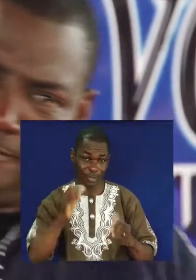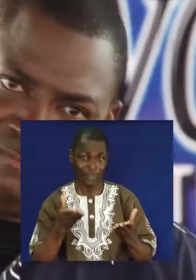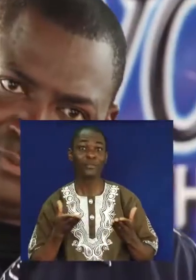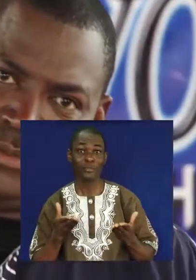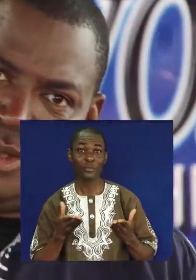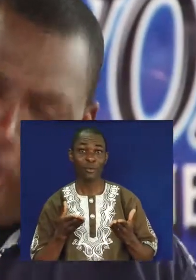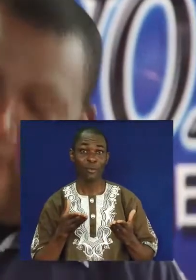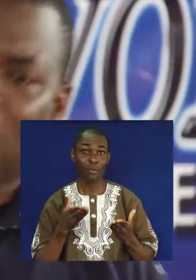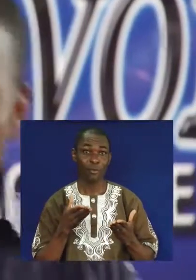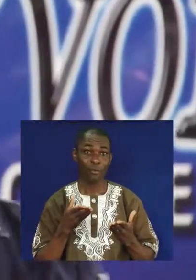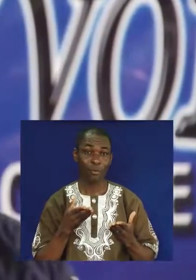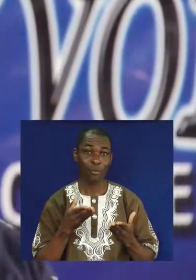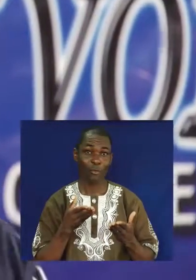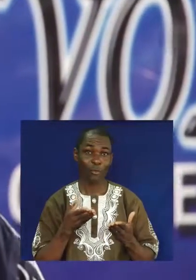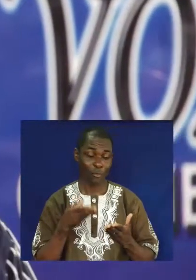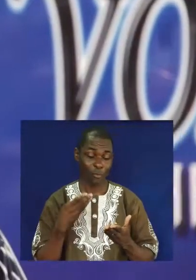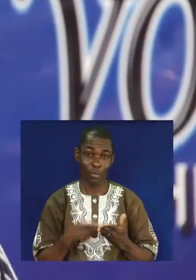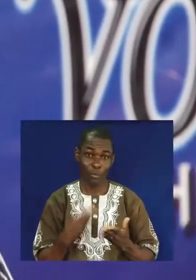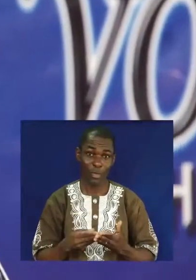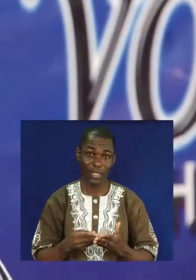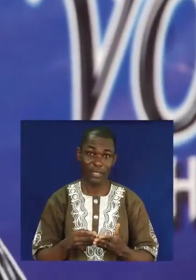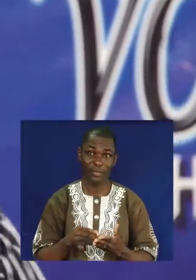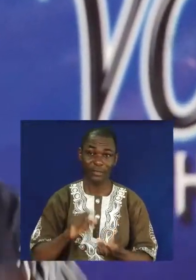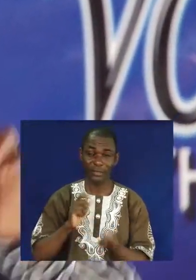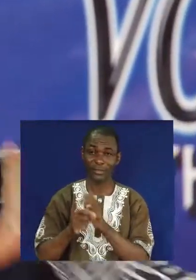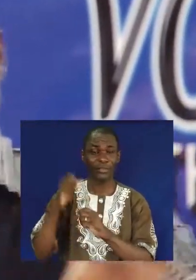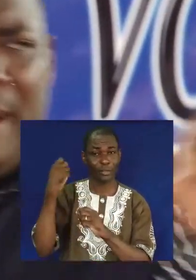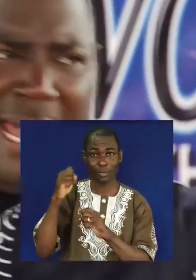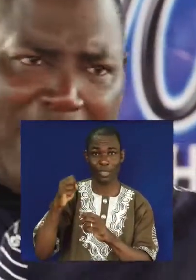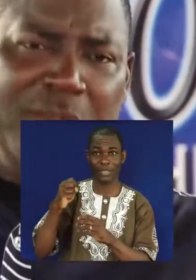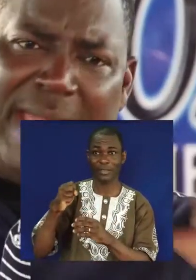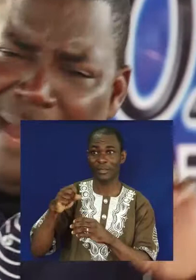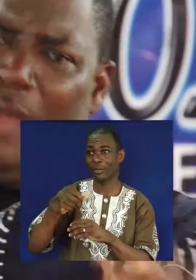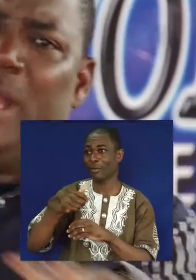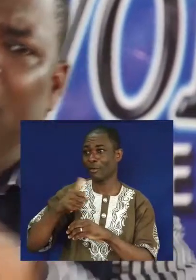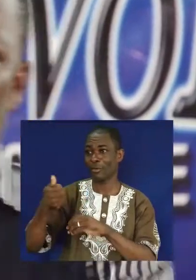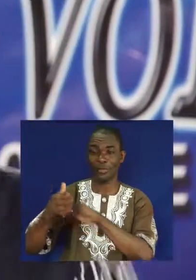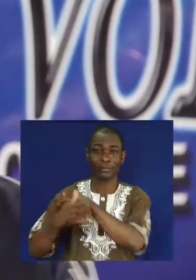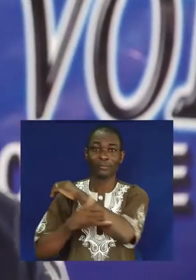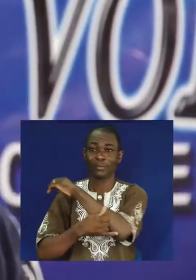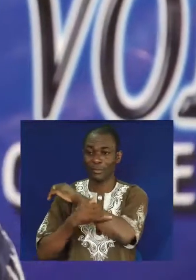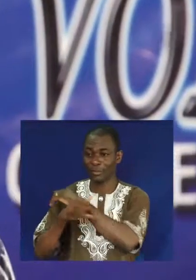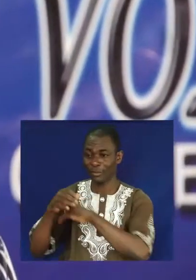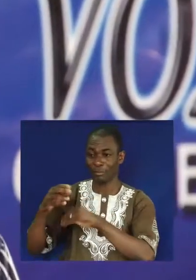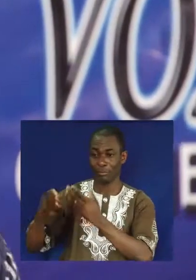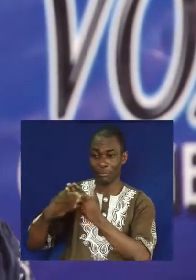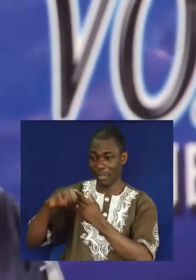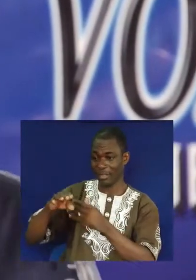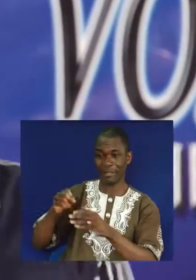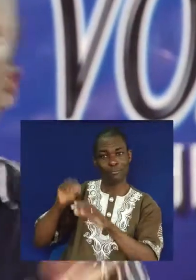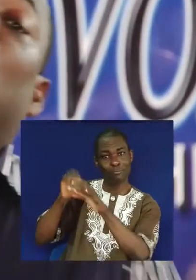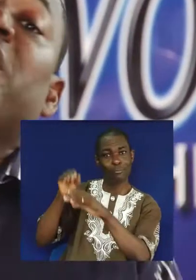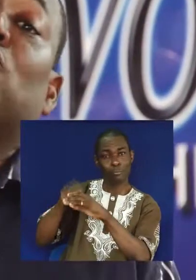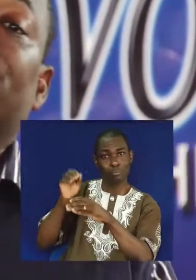Rimoho. Omanoso, oh, your mamma Bessia, your mamma Bessia, and Mra Dahuni, and Mra Dahuni, and Mra Dahuni, and Mra Dahuni, at a Sadi and